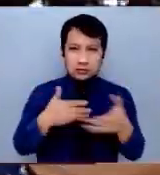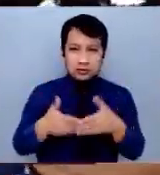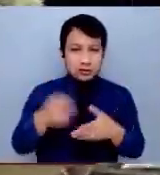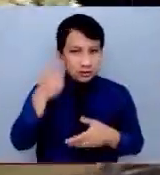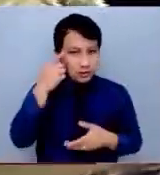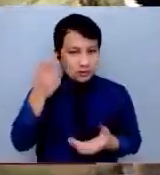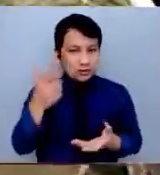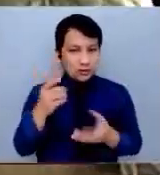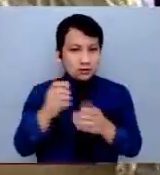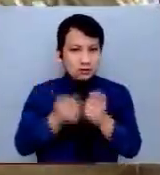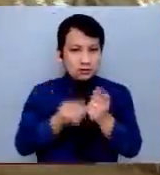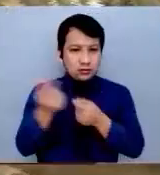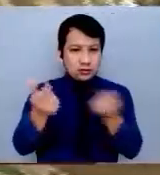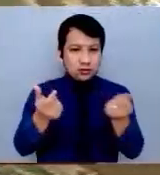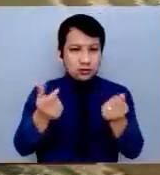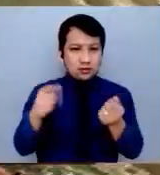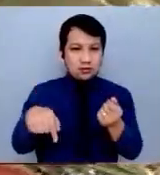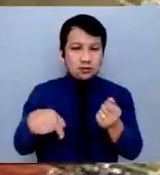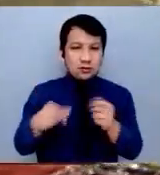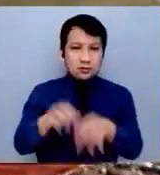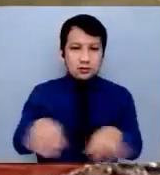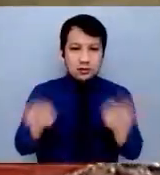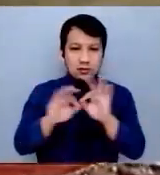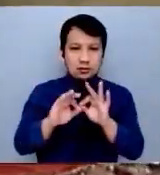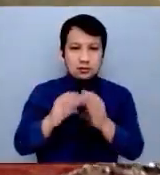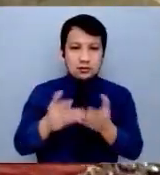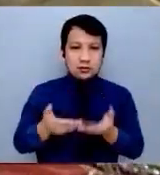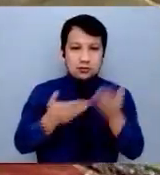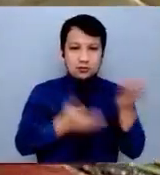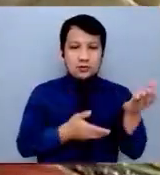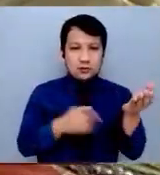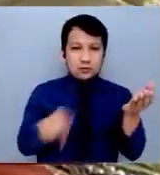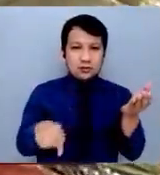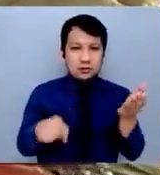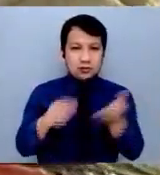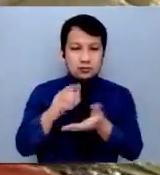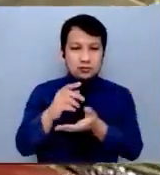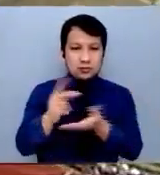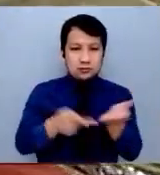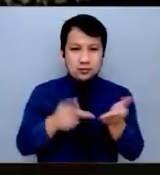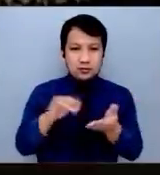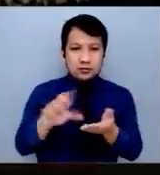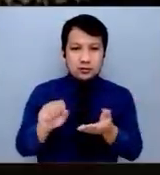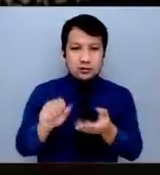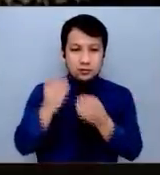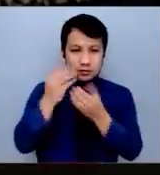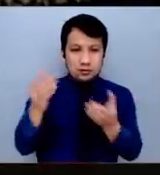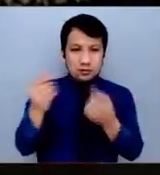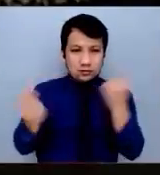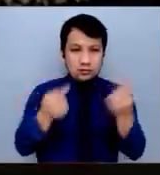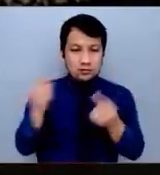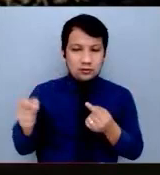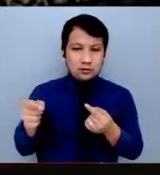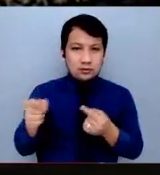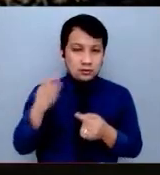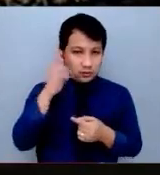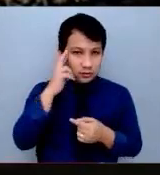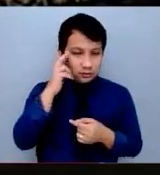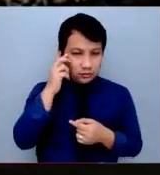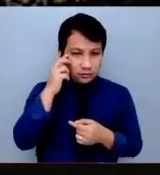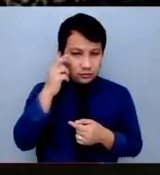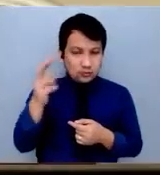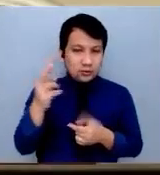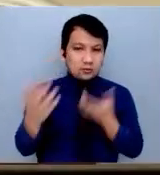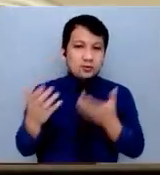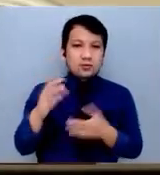ni BBM sa balota. Ngayong araw din, naghain ng motion for partial reconsideration si Attorney Vic Rodriguez, ang Chief